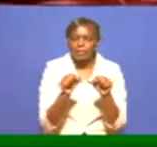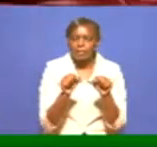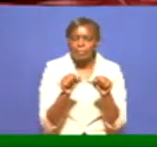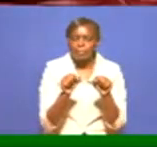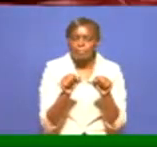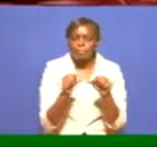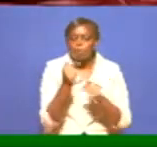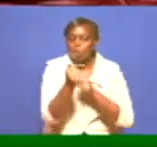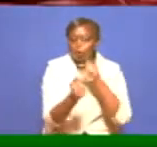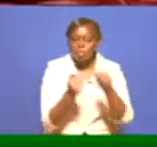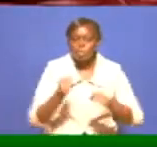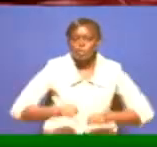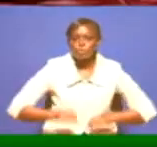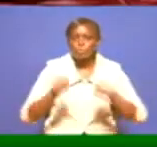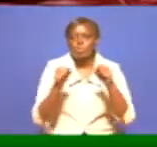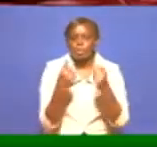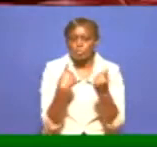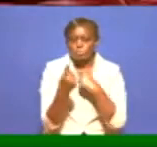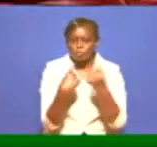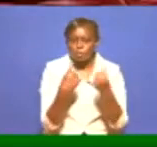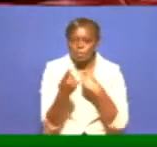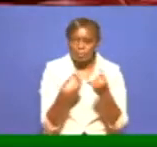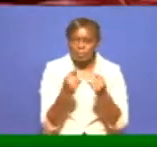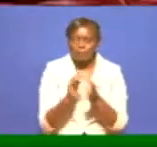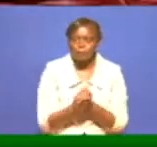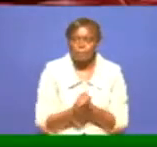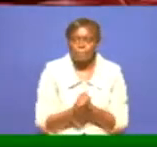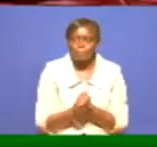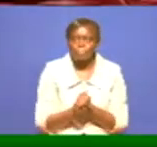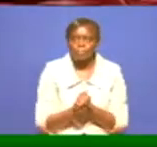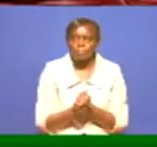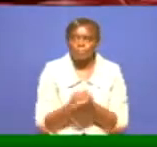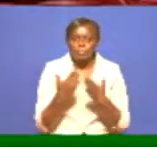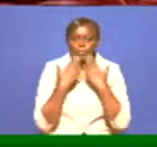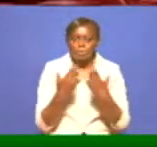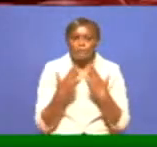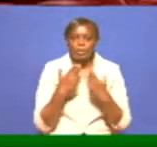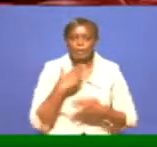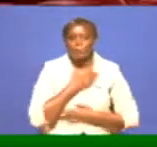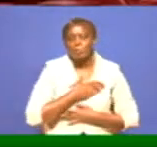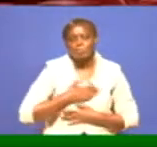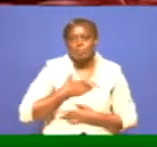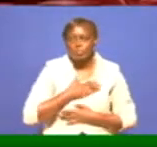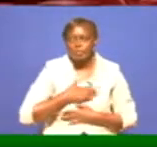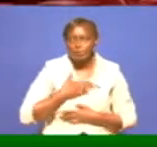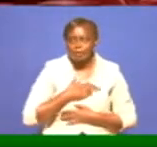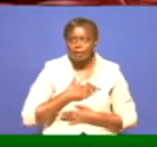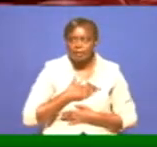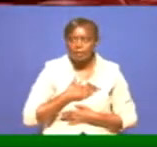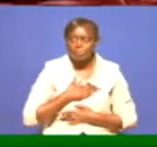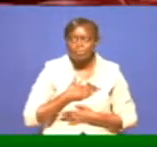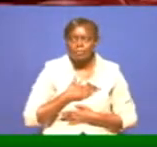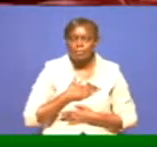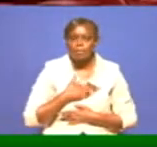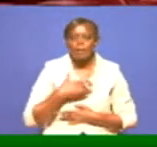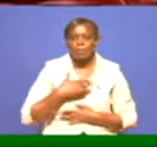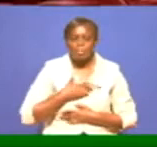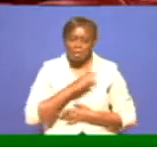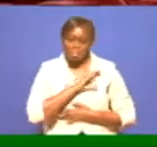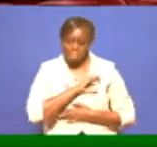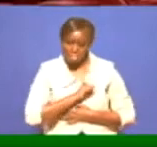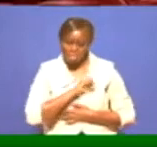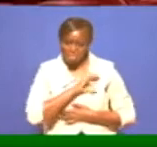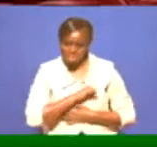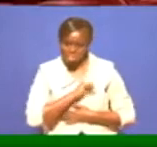Proceed. Proceed, Chair. Have you finished? Thank you. Please. I'm normally very patient when people are talking. Please, I